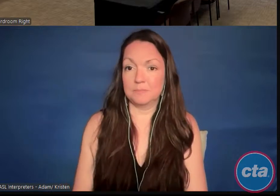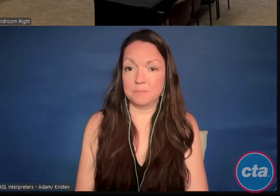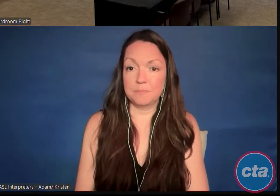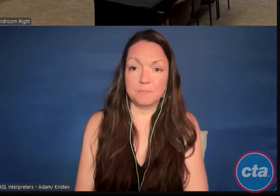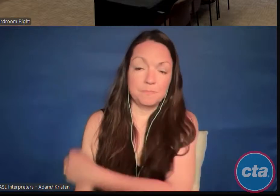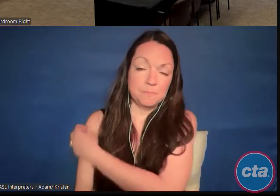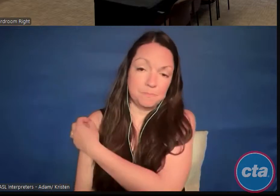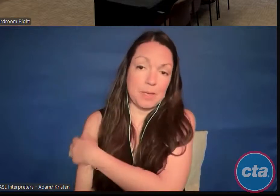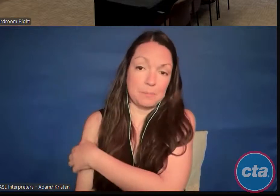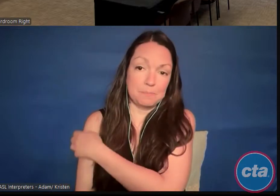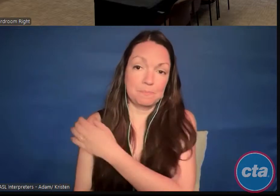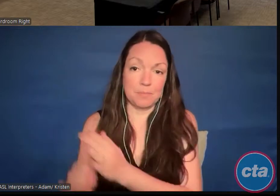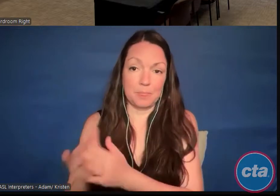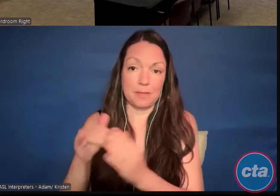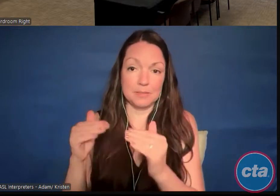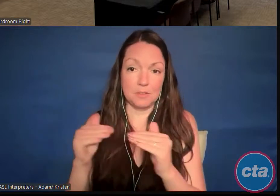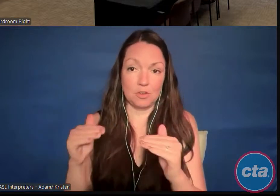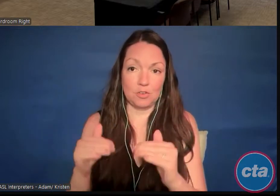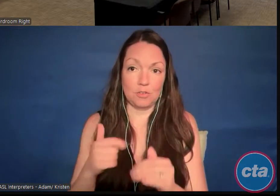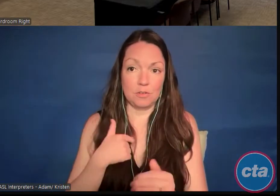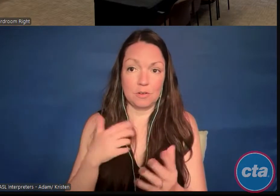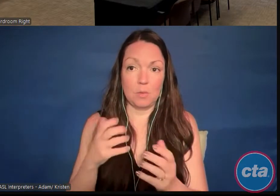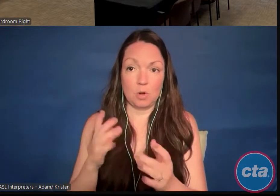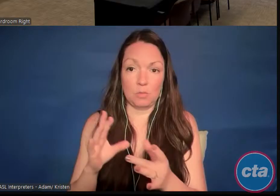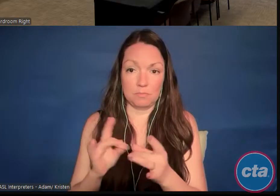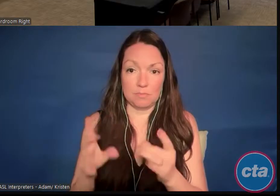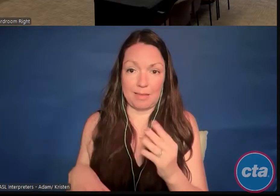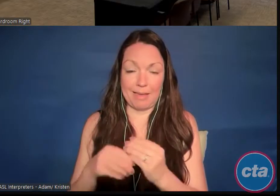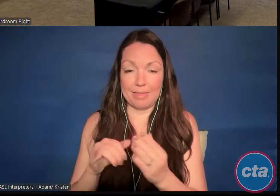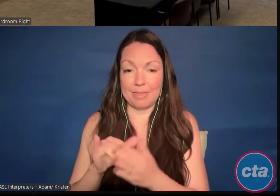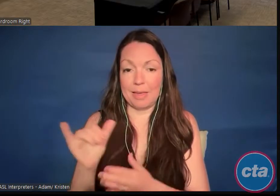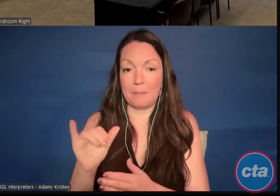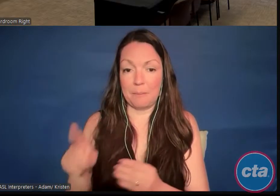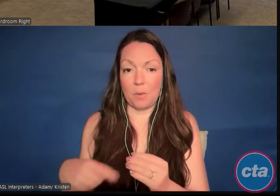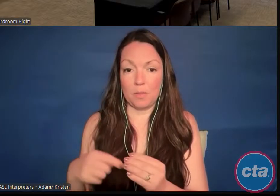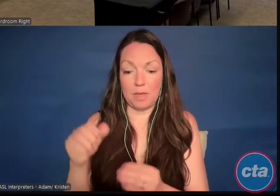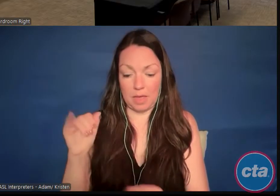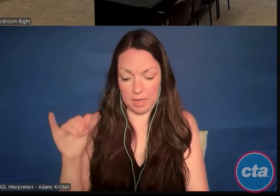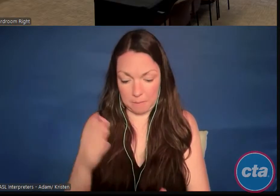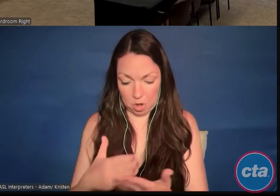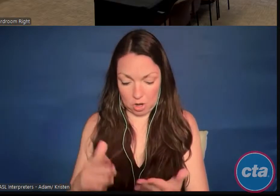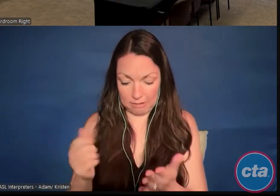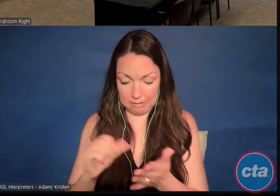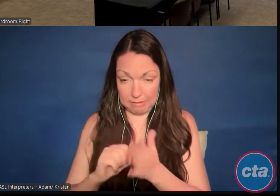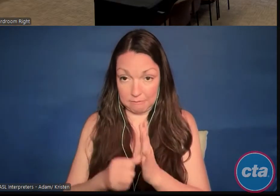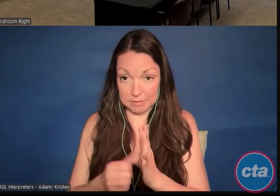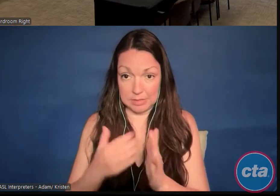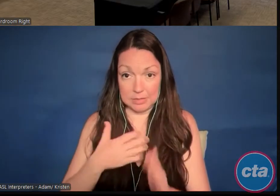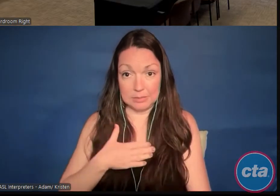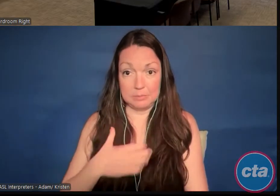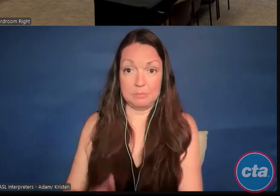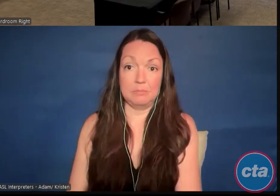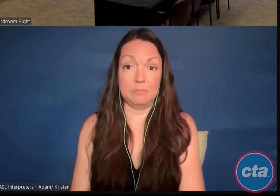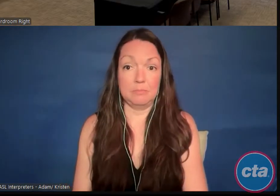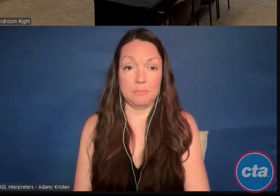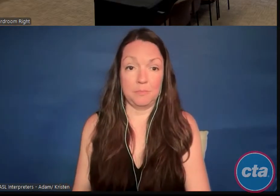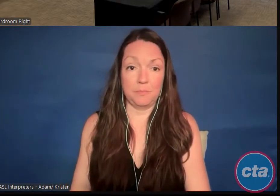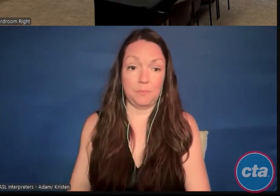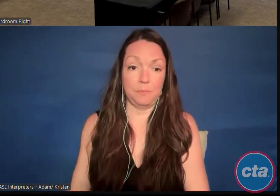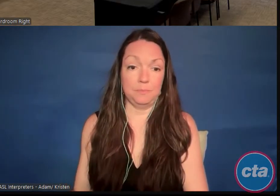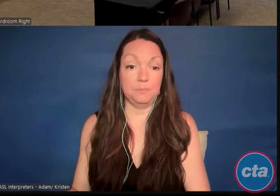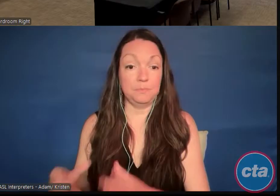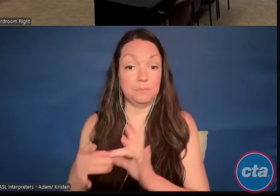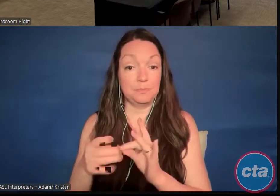That's fair. I also want to jump on that part about the AI part, reemphasize my comment last time